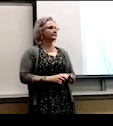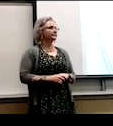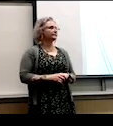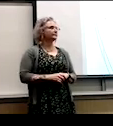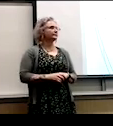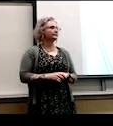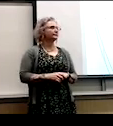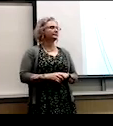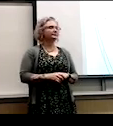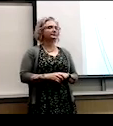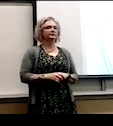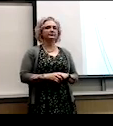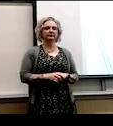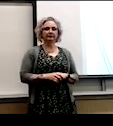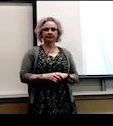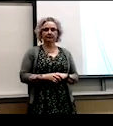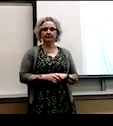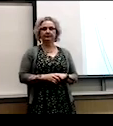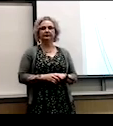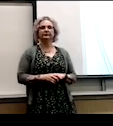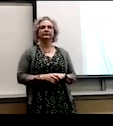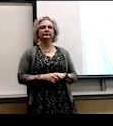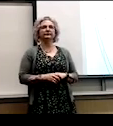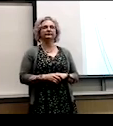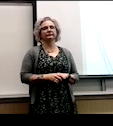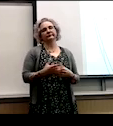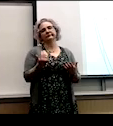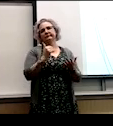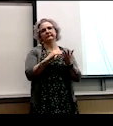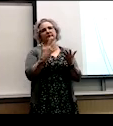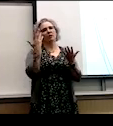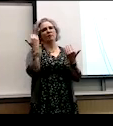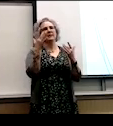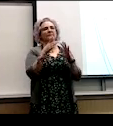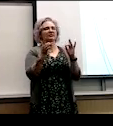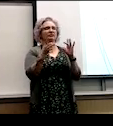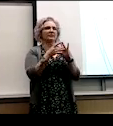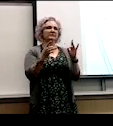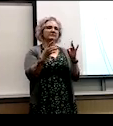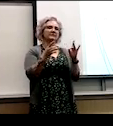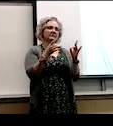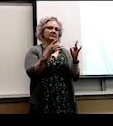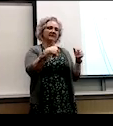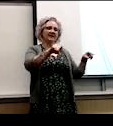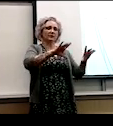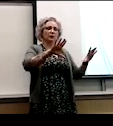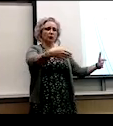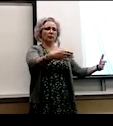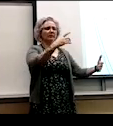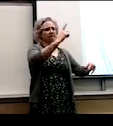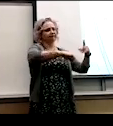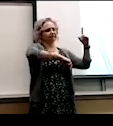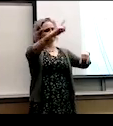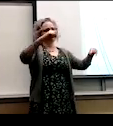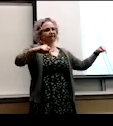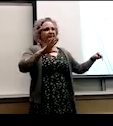I already mentioned that people with Down syndrome are very heterogeneous. I think their IQs can range basically 50